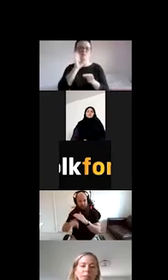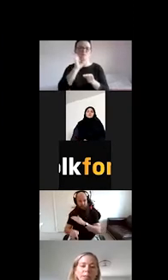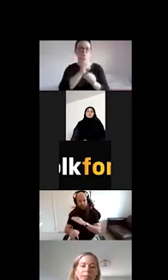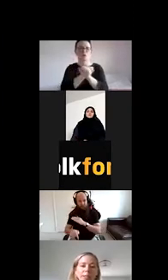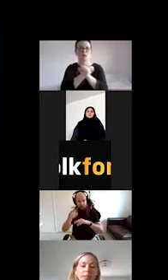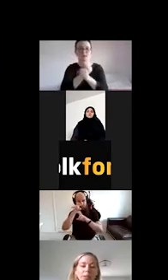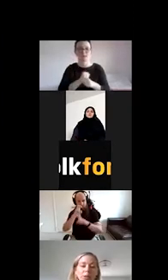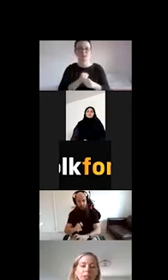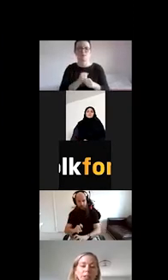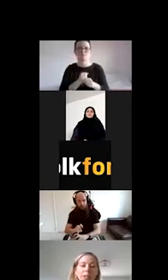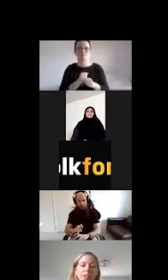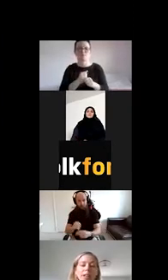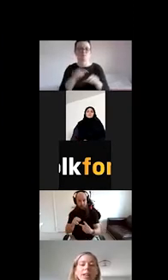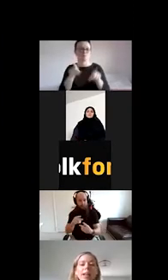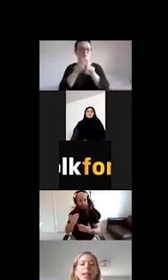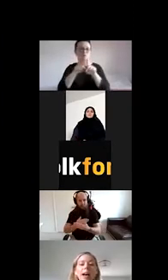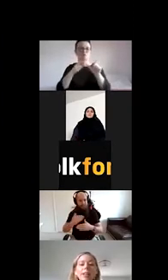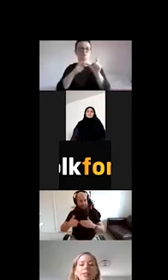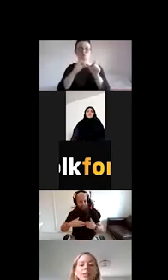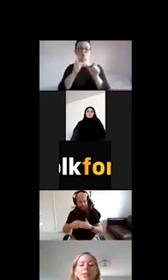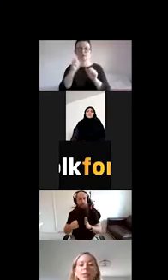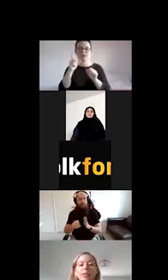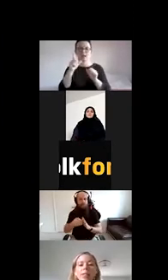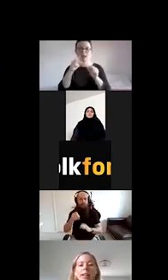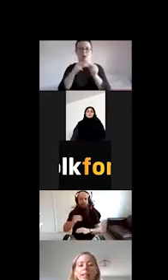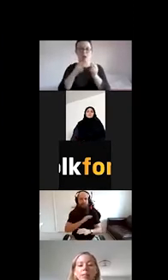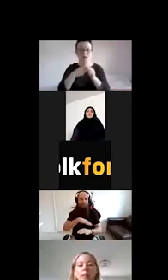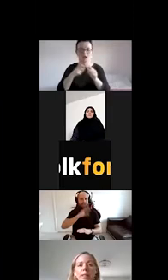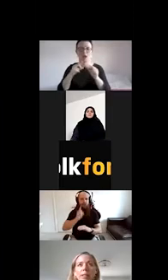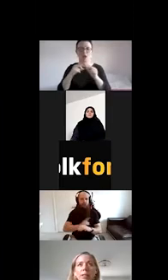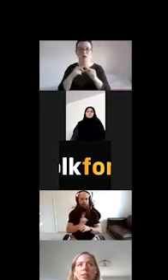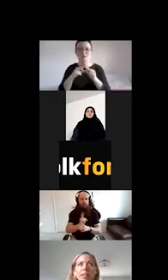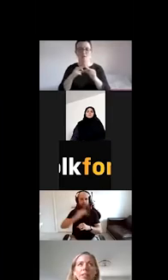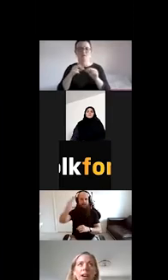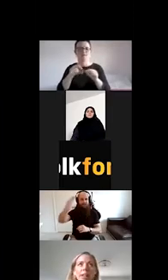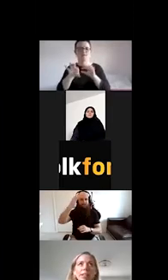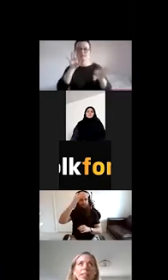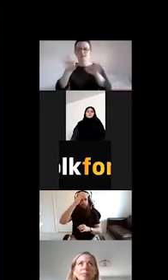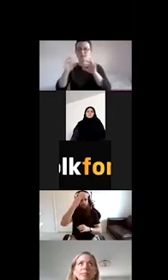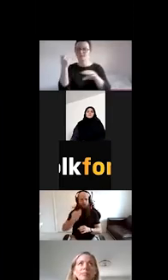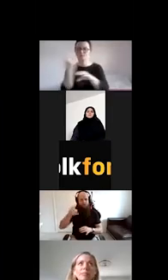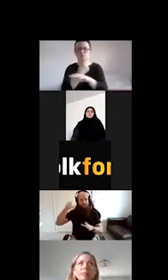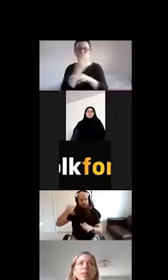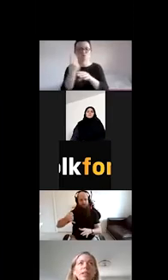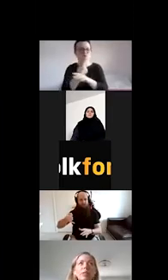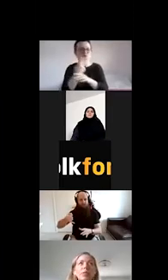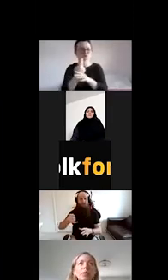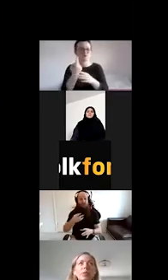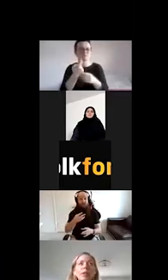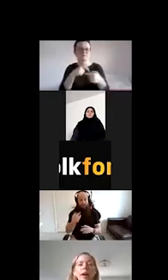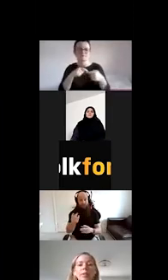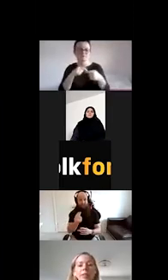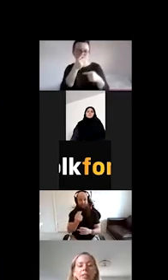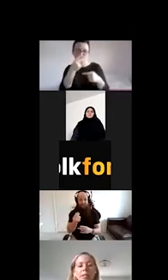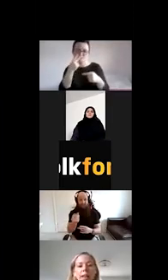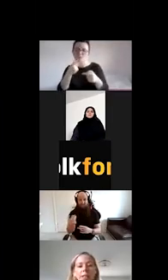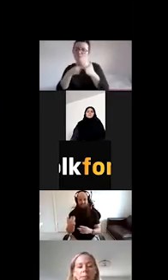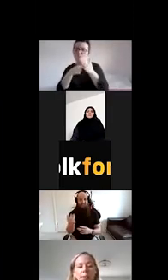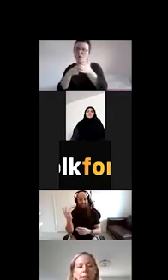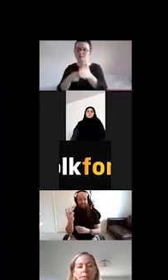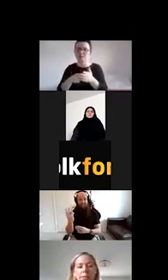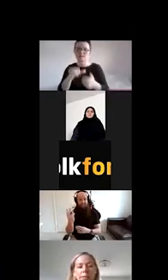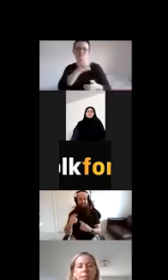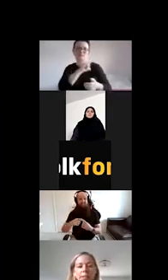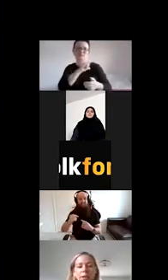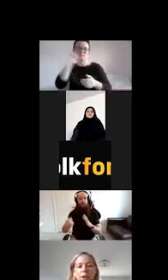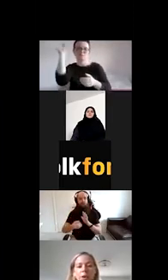experiences in these two countries. And the other three were selected based on advice from other experts